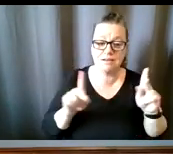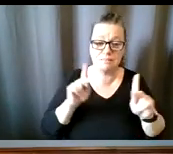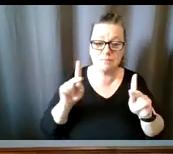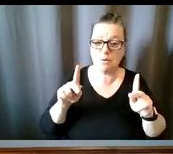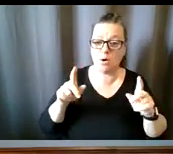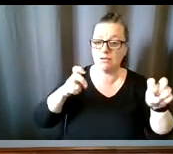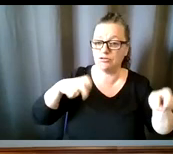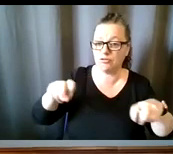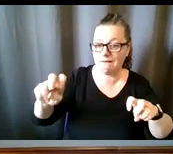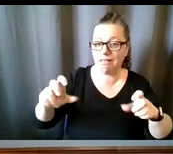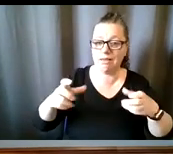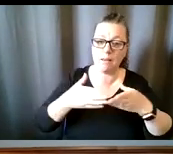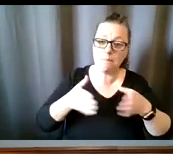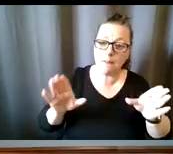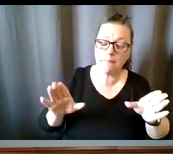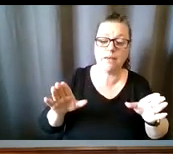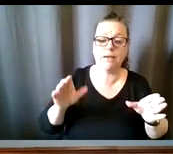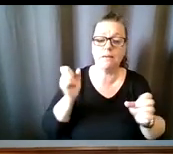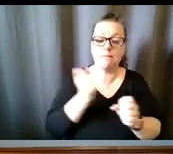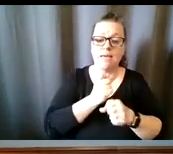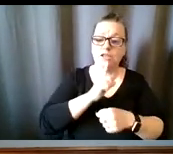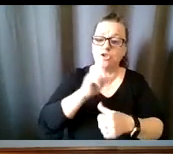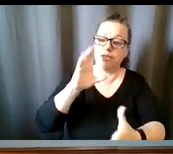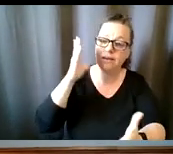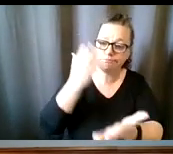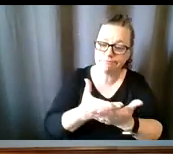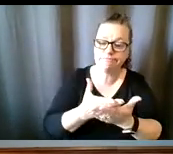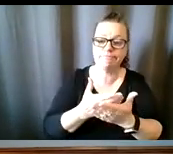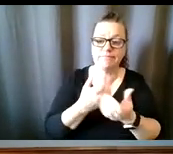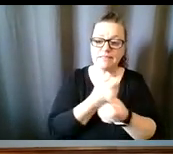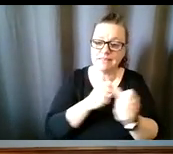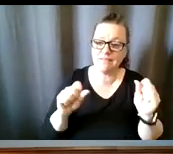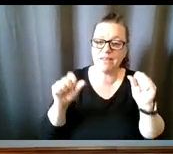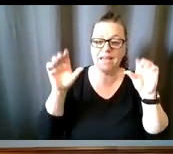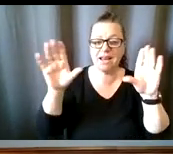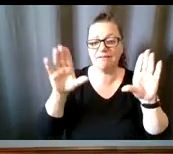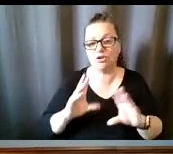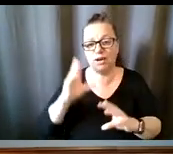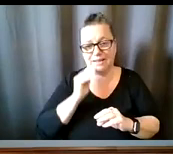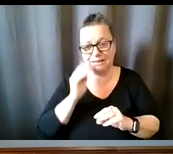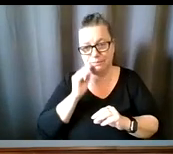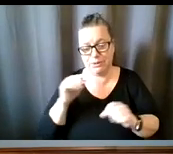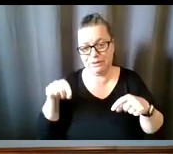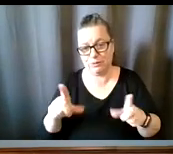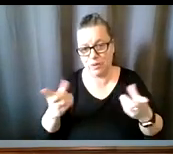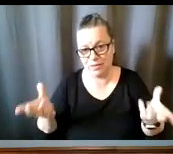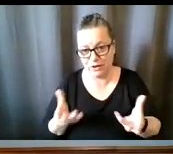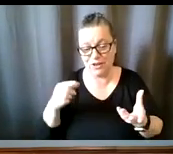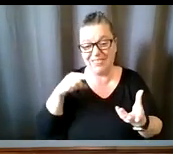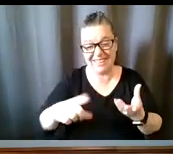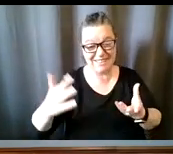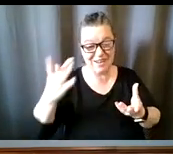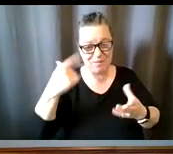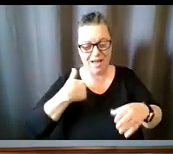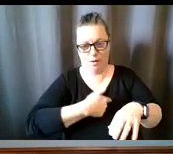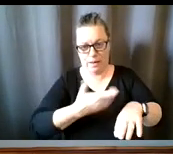public, and making sure that they get places safely and that they have a great experience while they're here. And this is why we do the improvement efforts